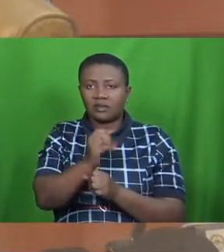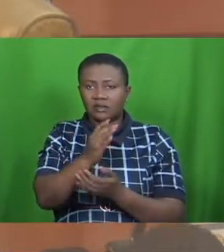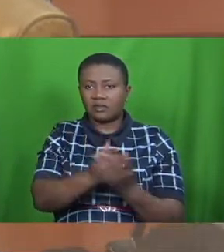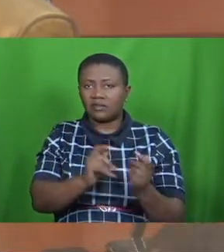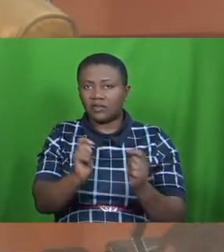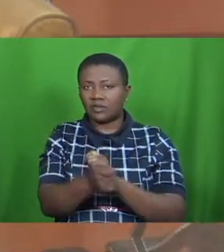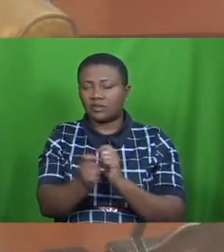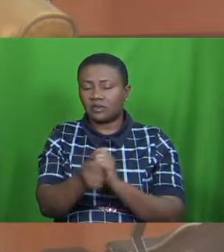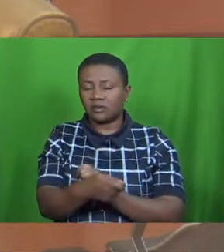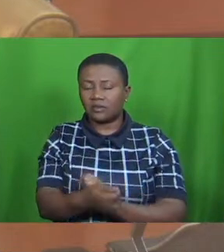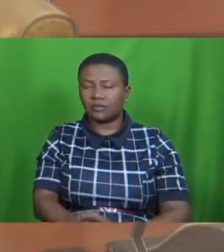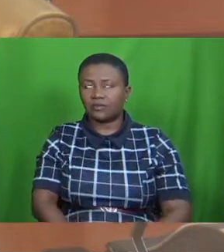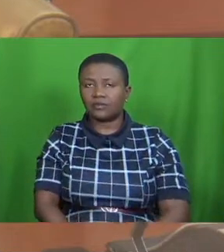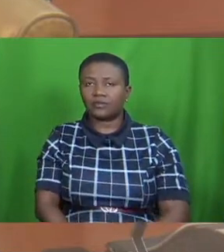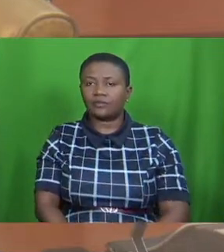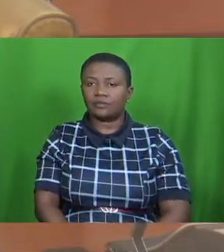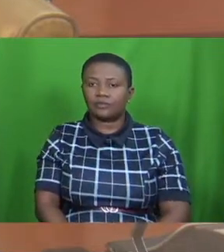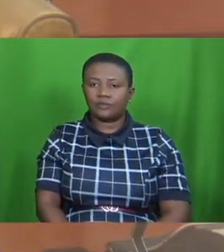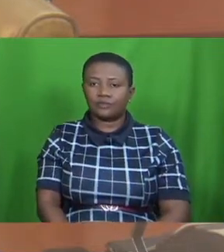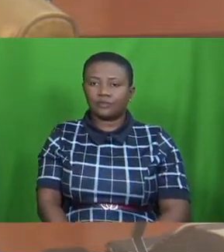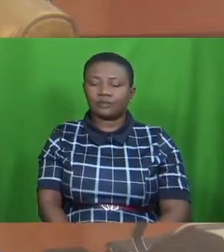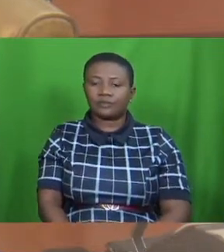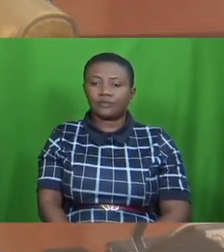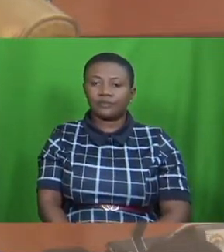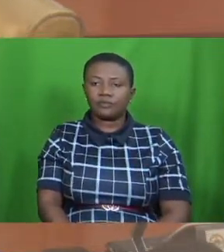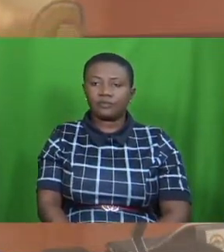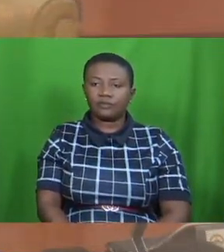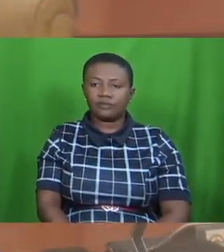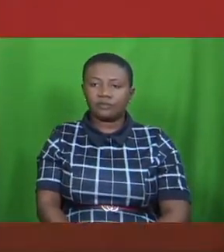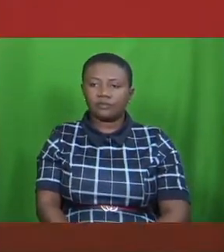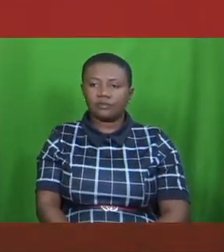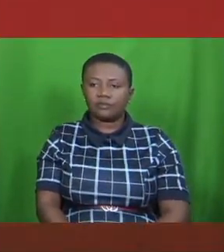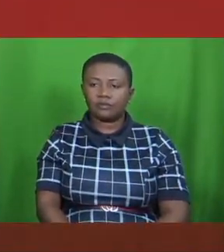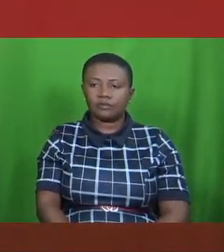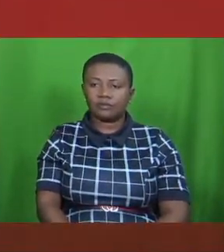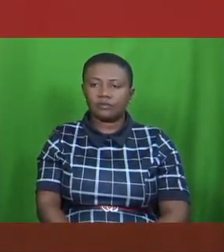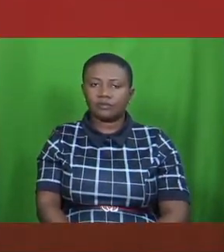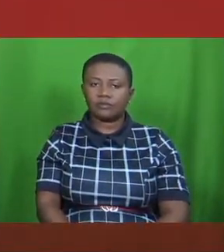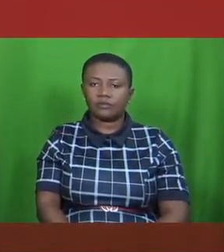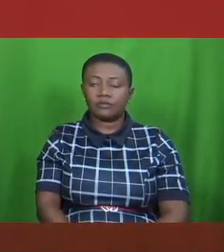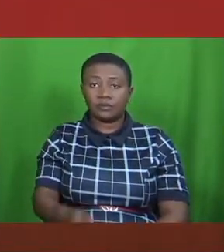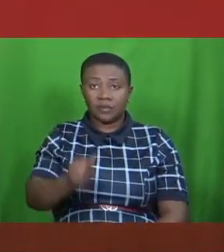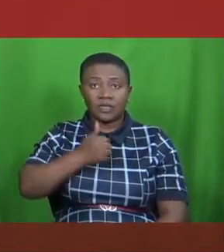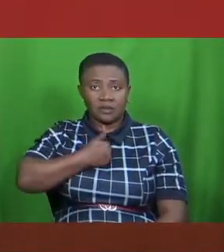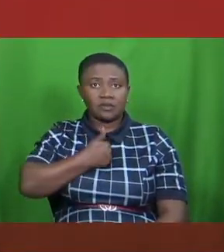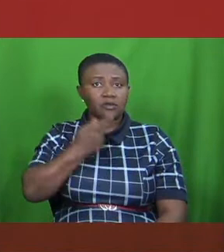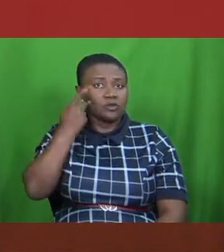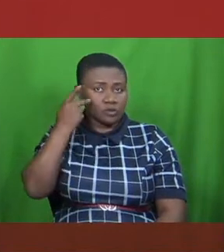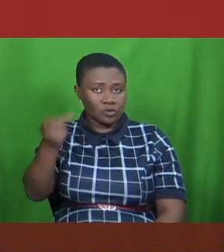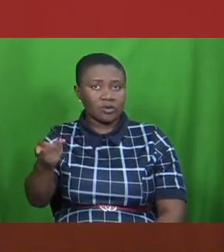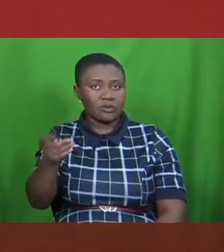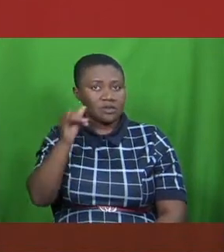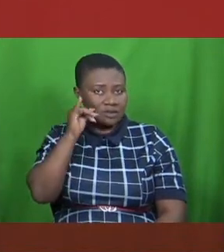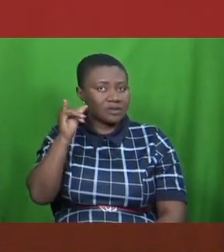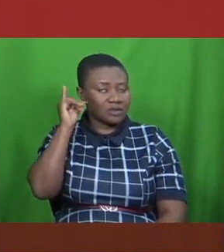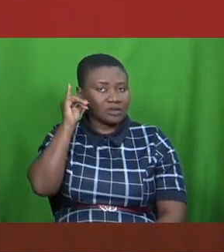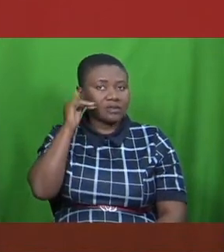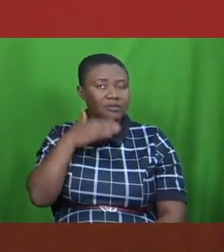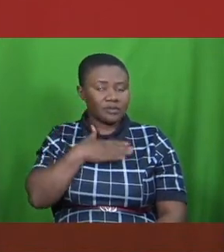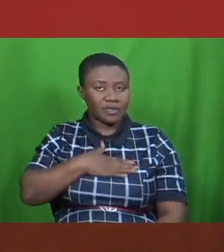Thank you. Yes, table office kindly take note. I saw him myself.